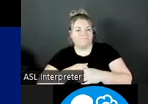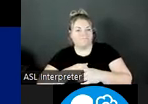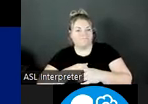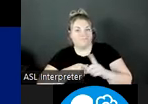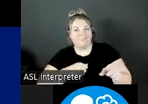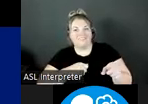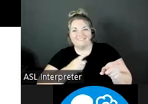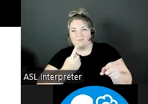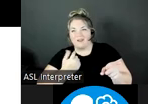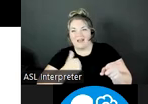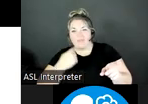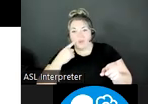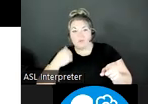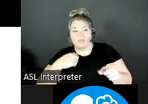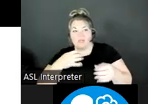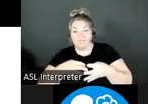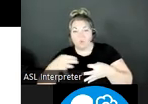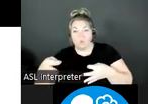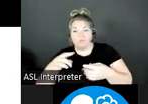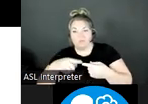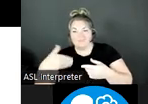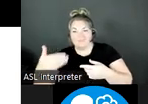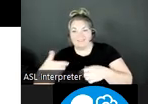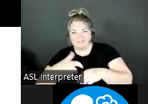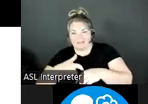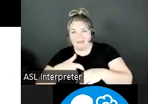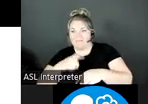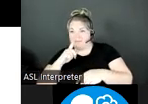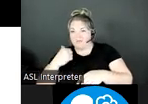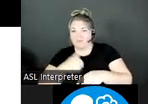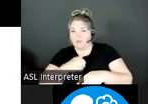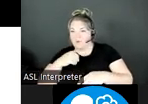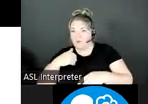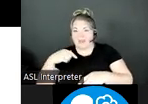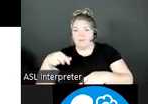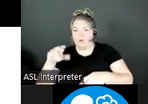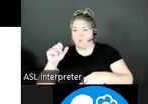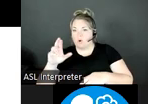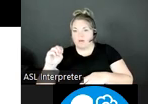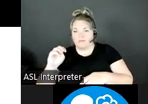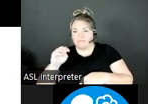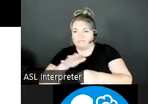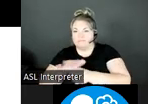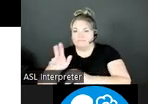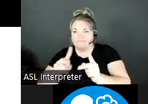This is the one I thought we could move to next time since we don't have a quorum to vote.